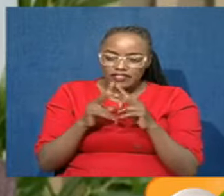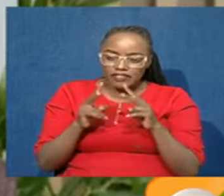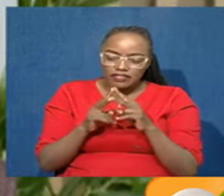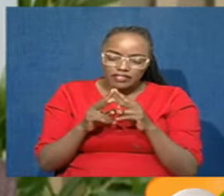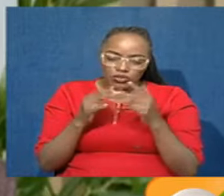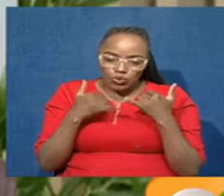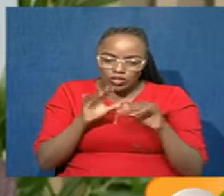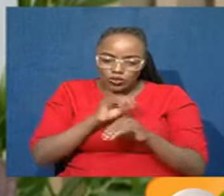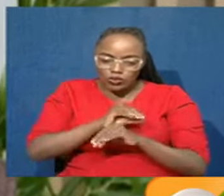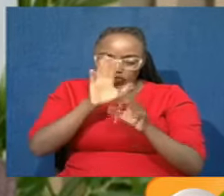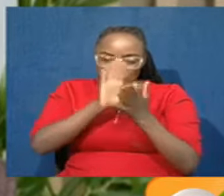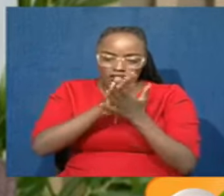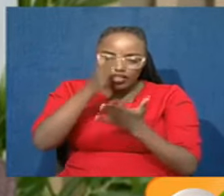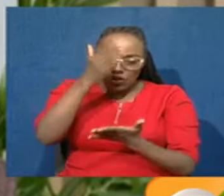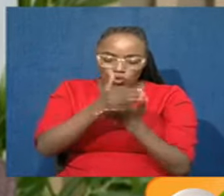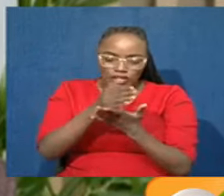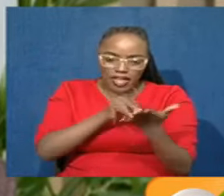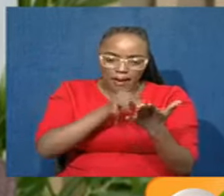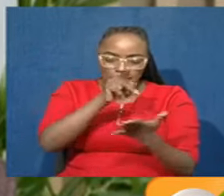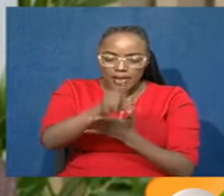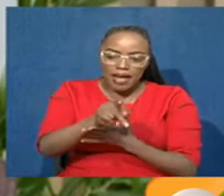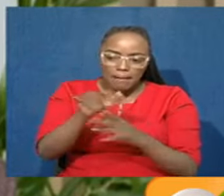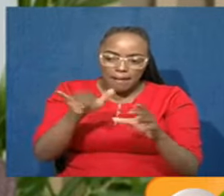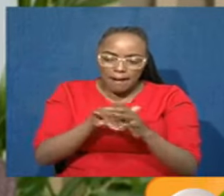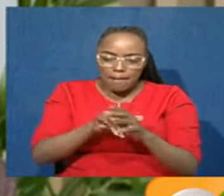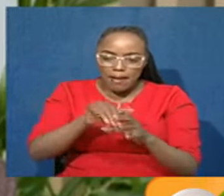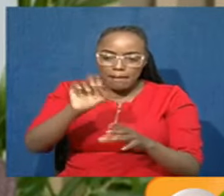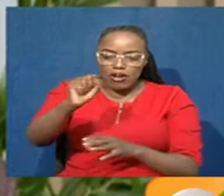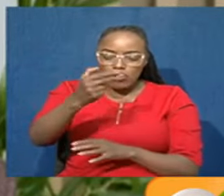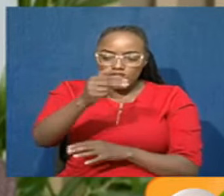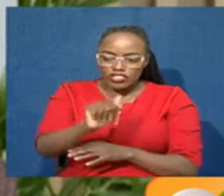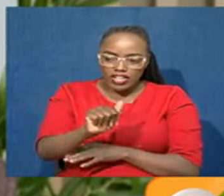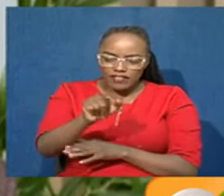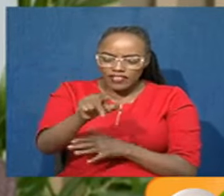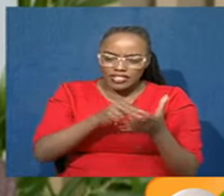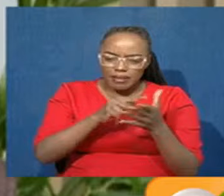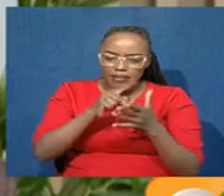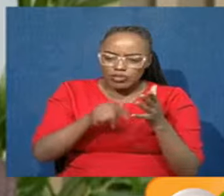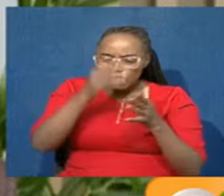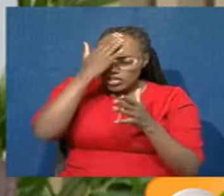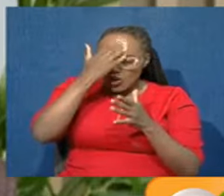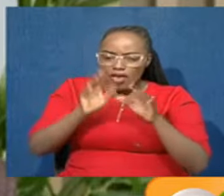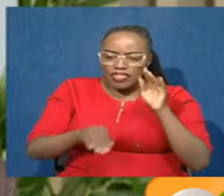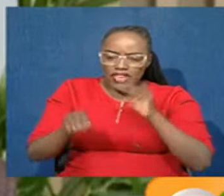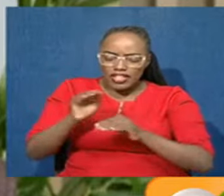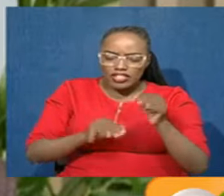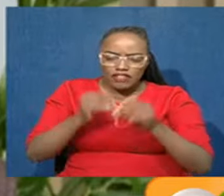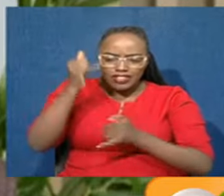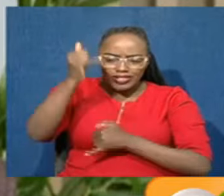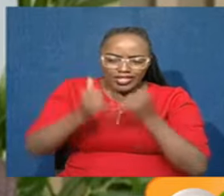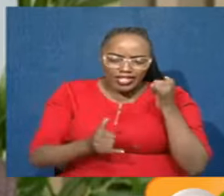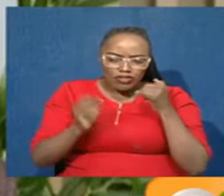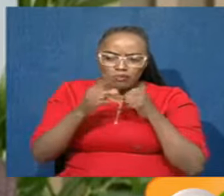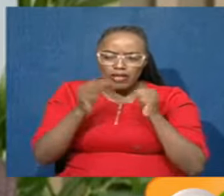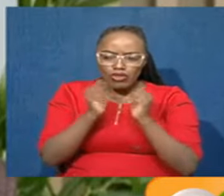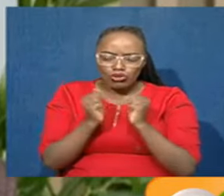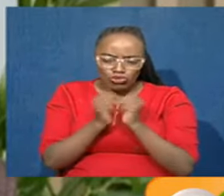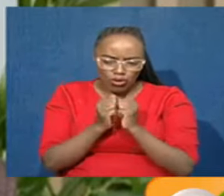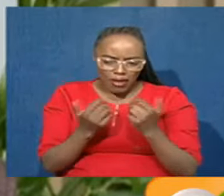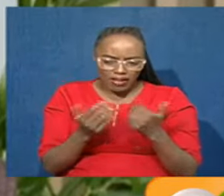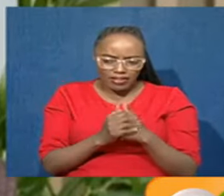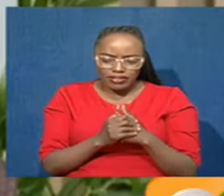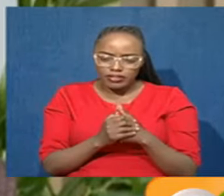verifying or confirming that they are fully paid up members of SHA. What does that mean, because the contribution is coming at the end of October?